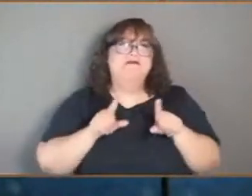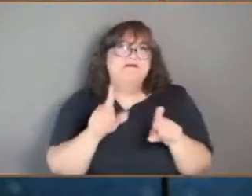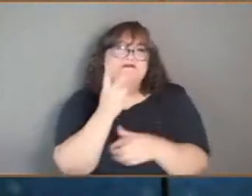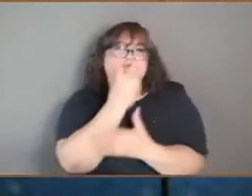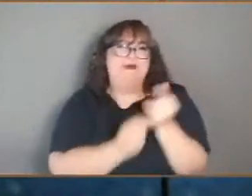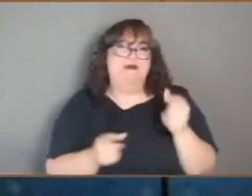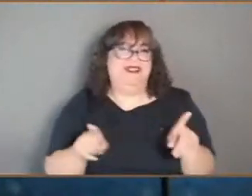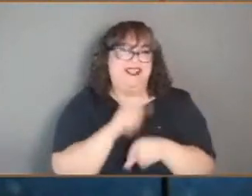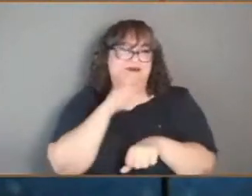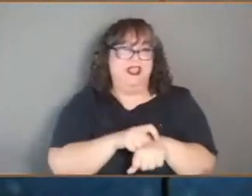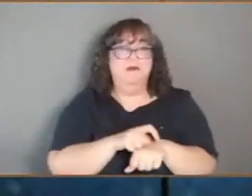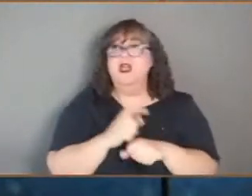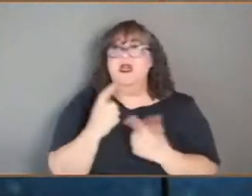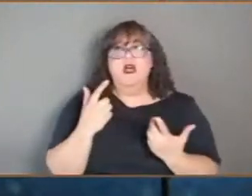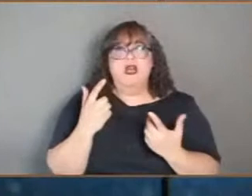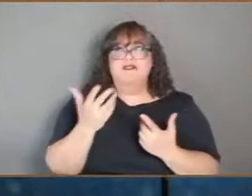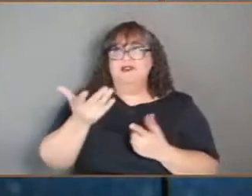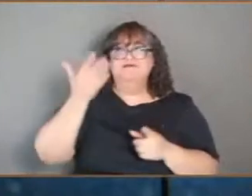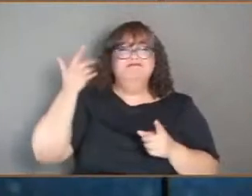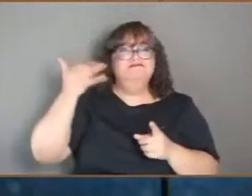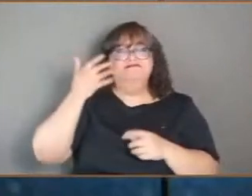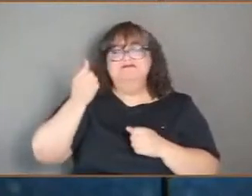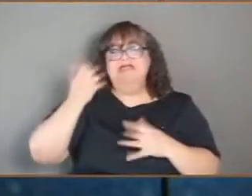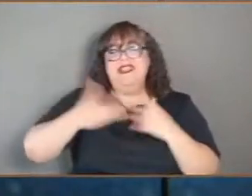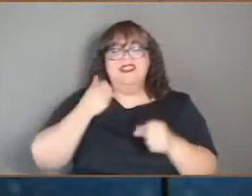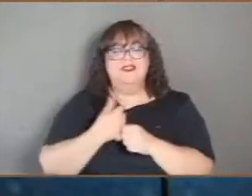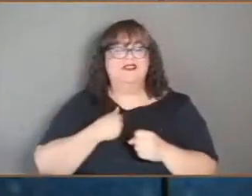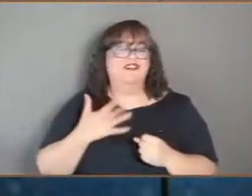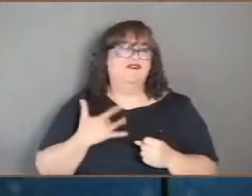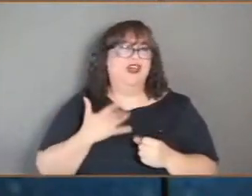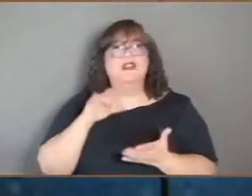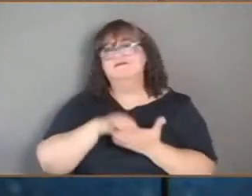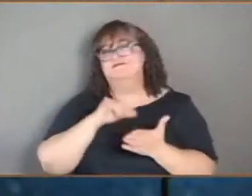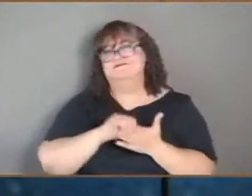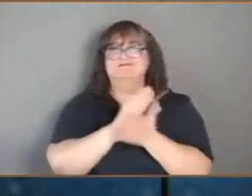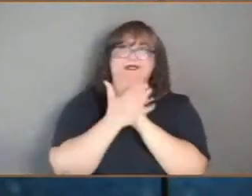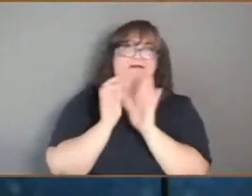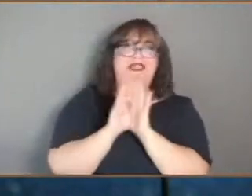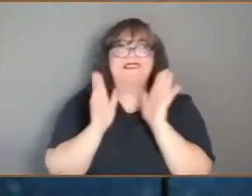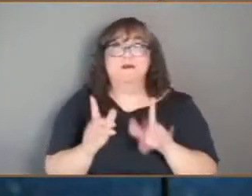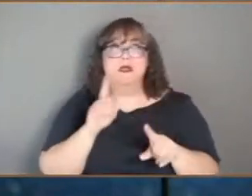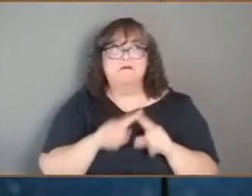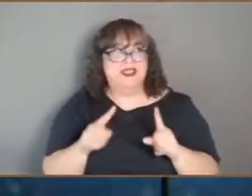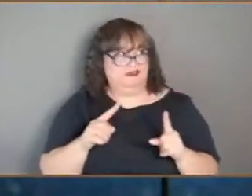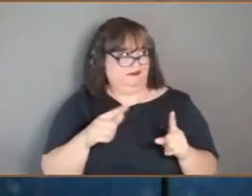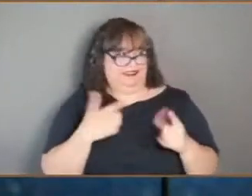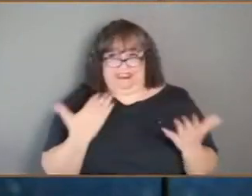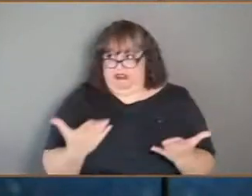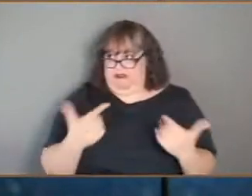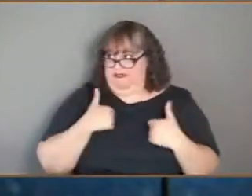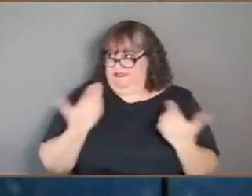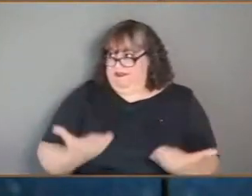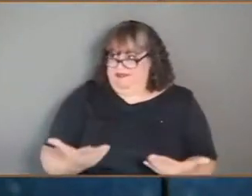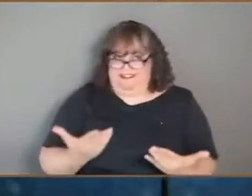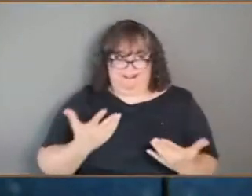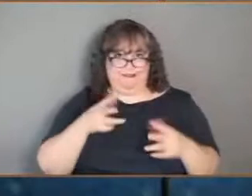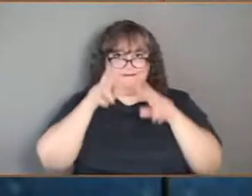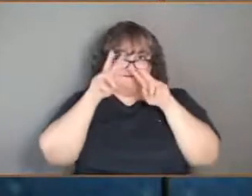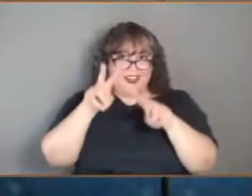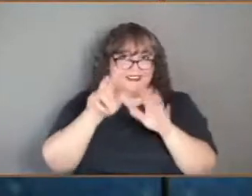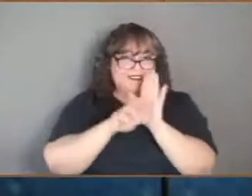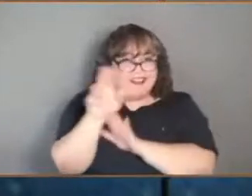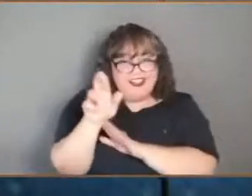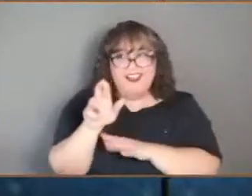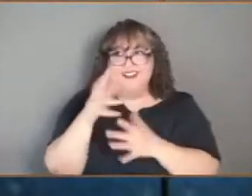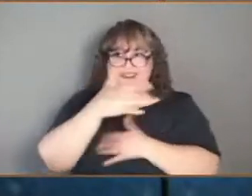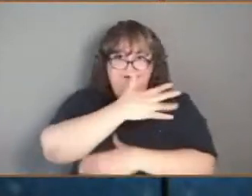being an astronaut was so unattainable, but being here not only physically for the launch, but also just in the presence of so many smart and talented individuals